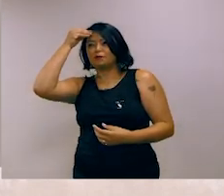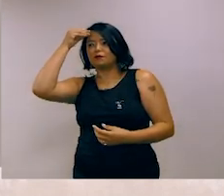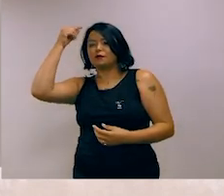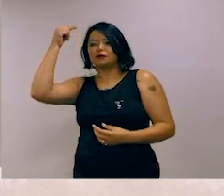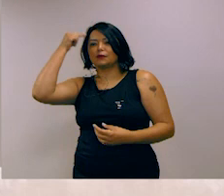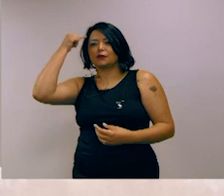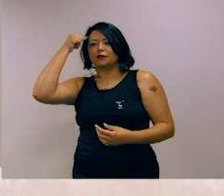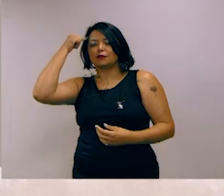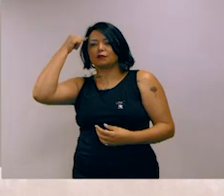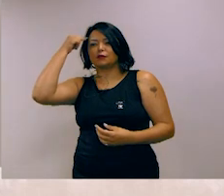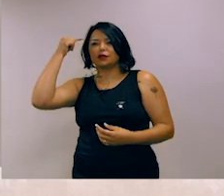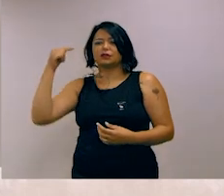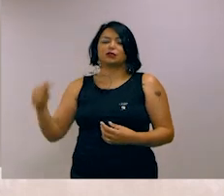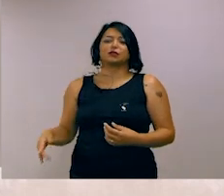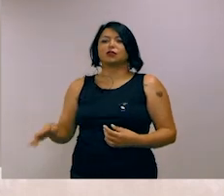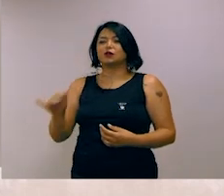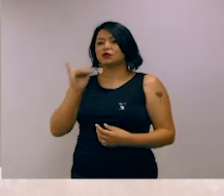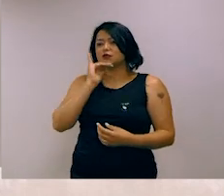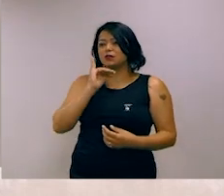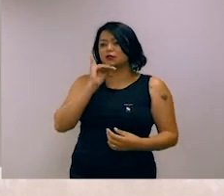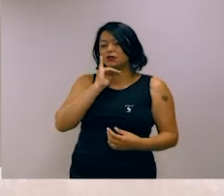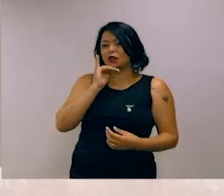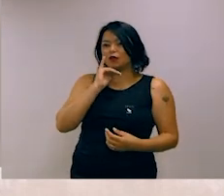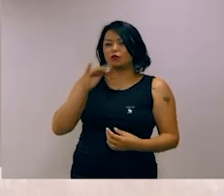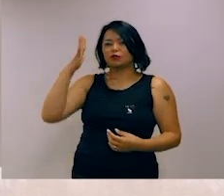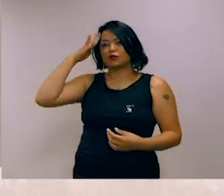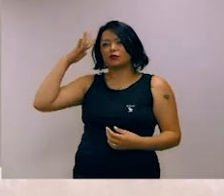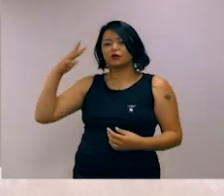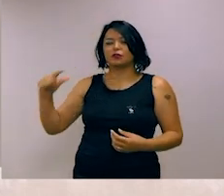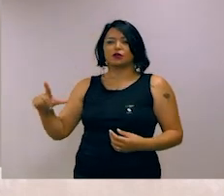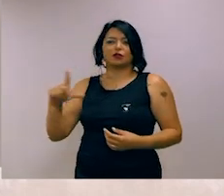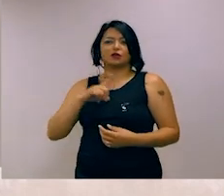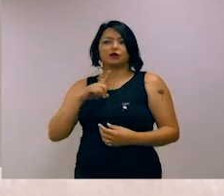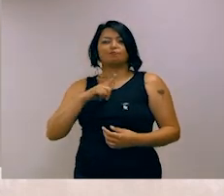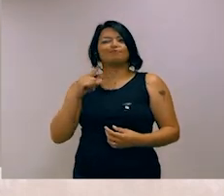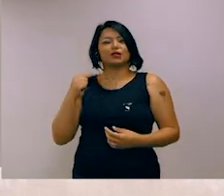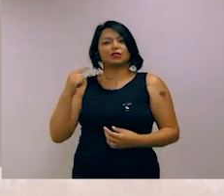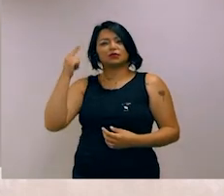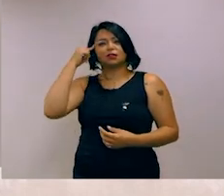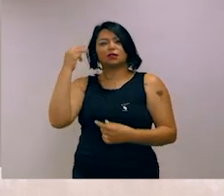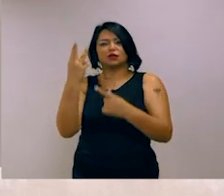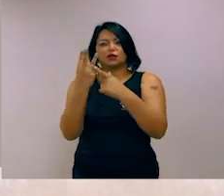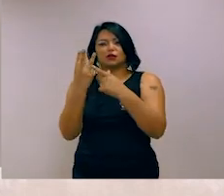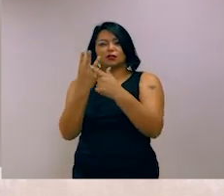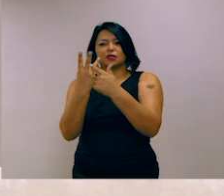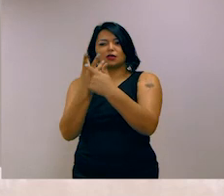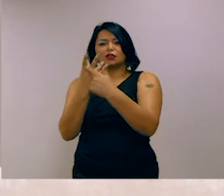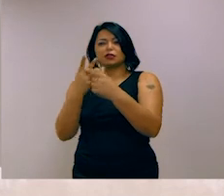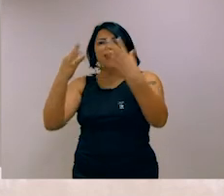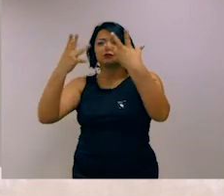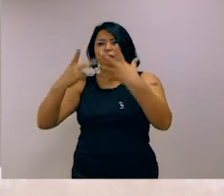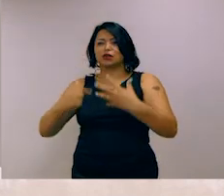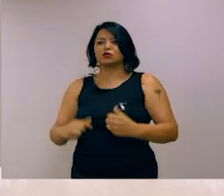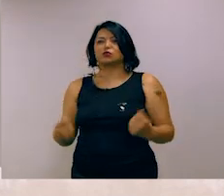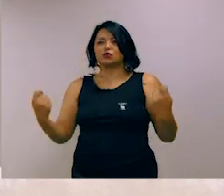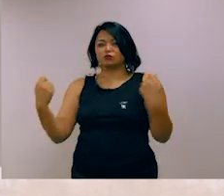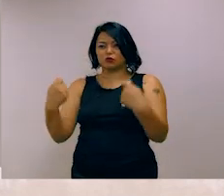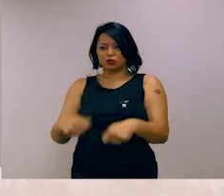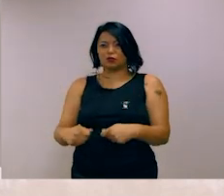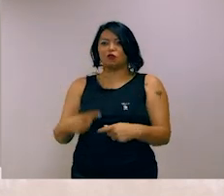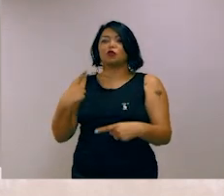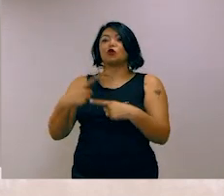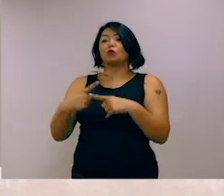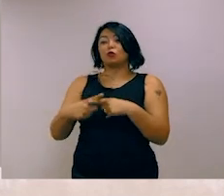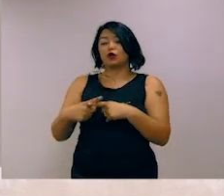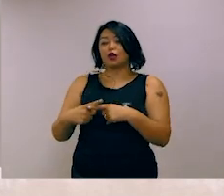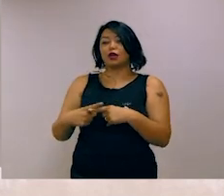example again, let's say we can think of three possible explanations of why fast food consumption